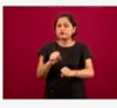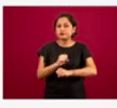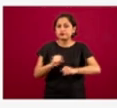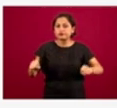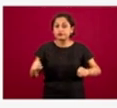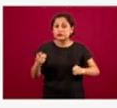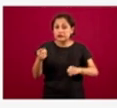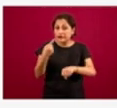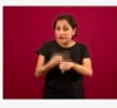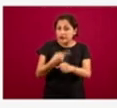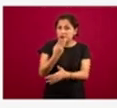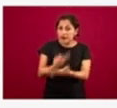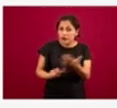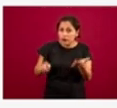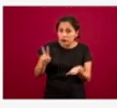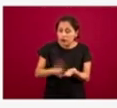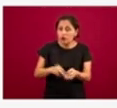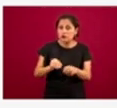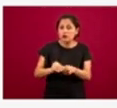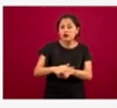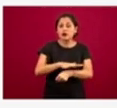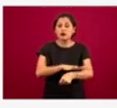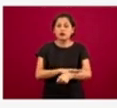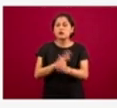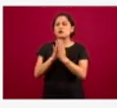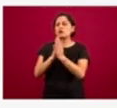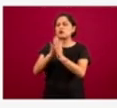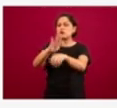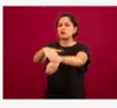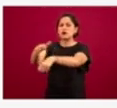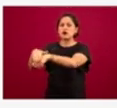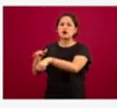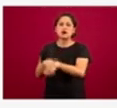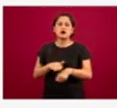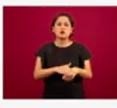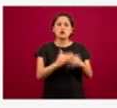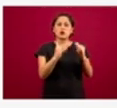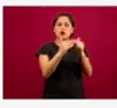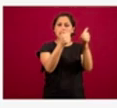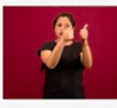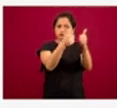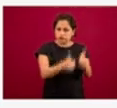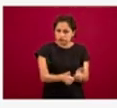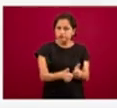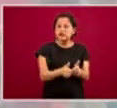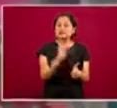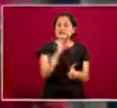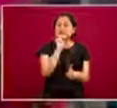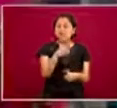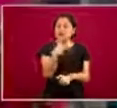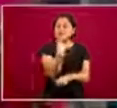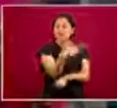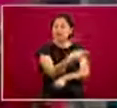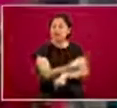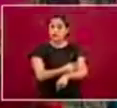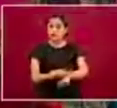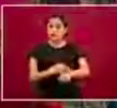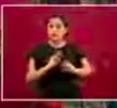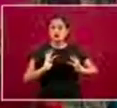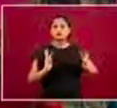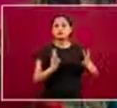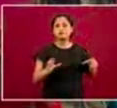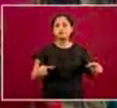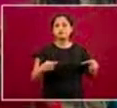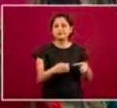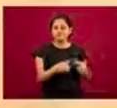or any of these conditions that are presented on the chart. And please, if you do have any of these conditions